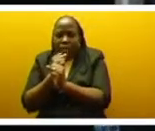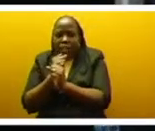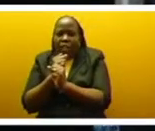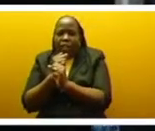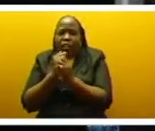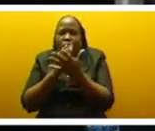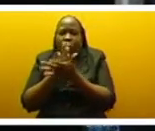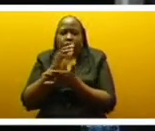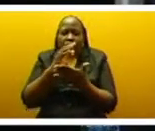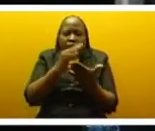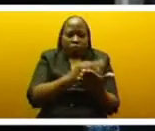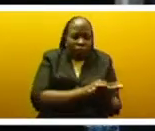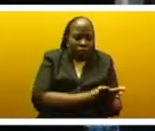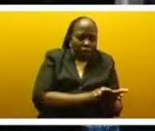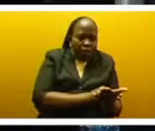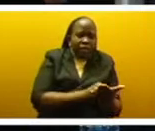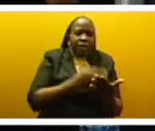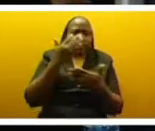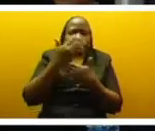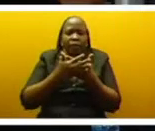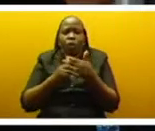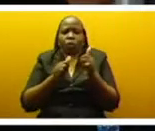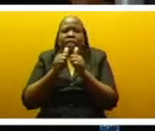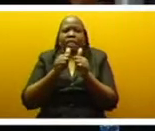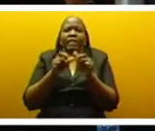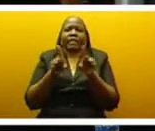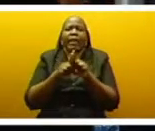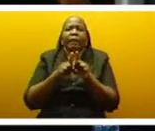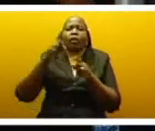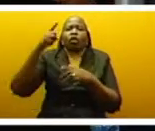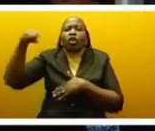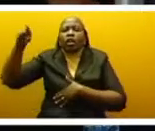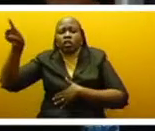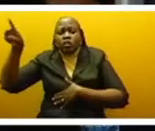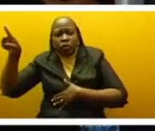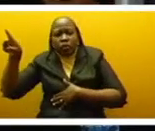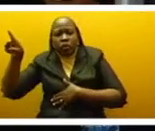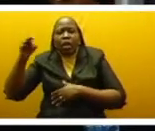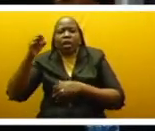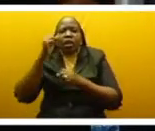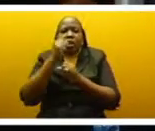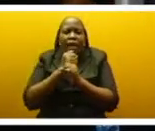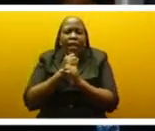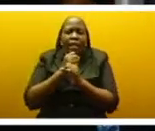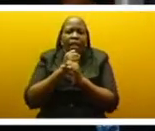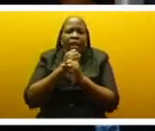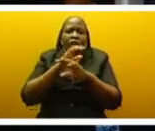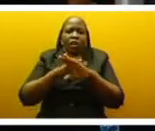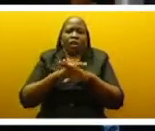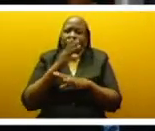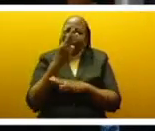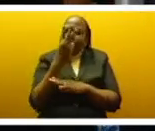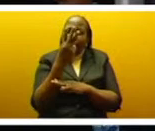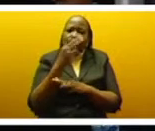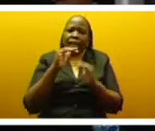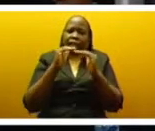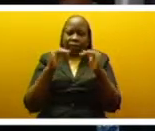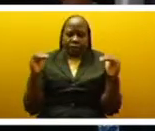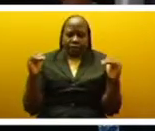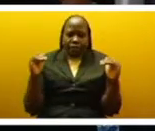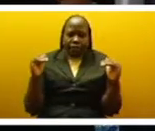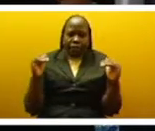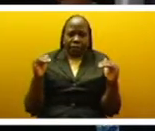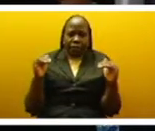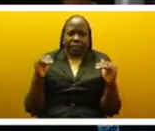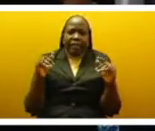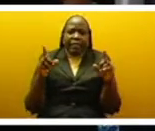forms, these so-called corrections that were done at 3 levels, so alterated and